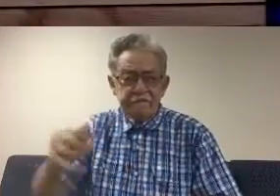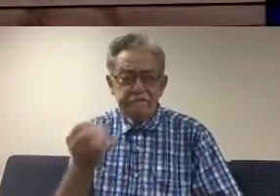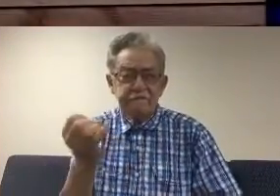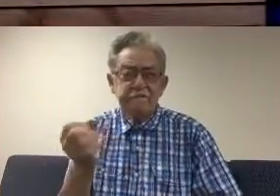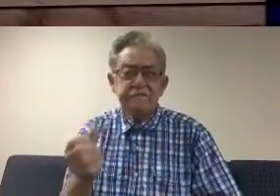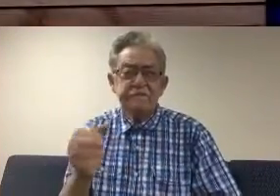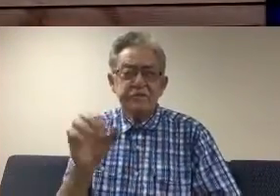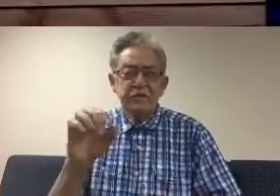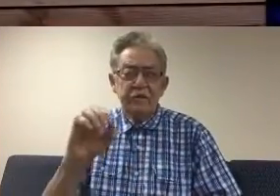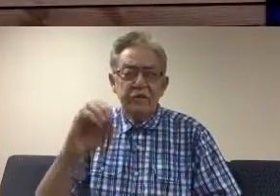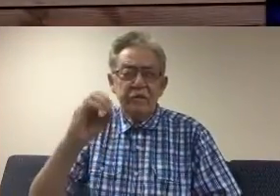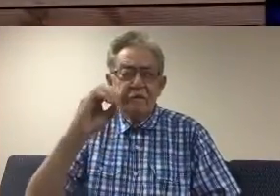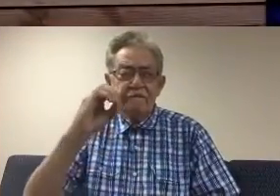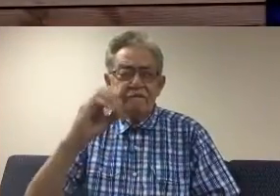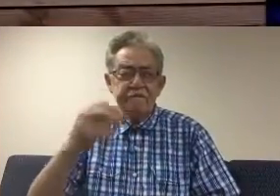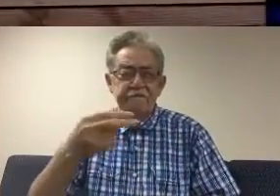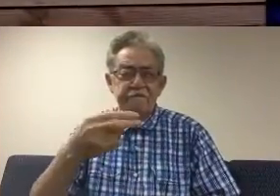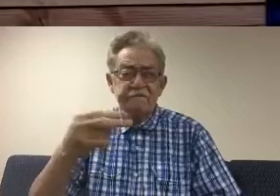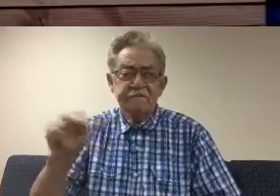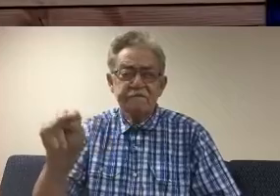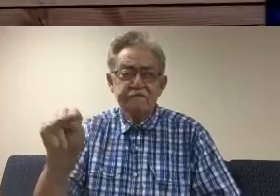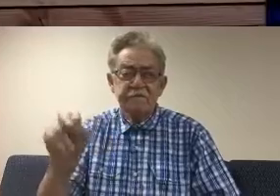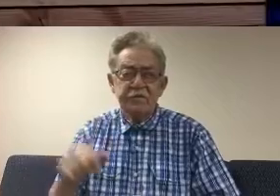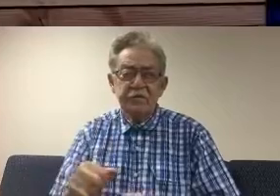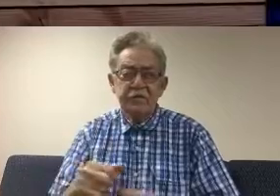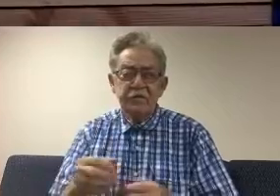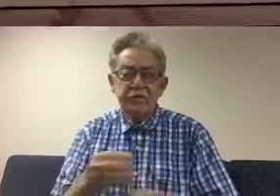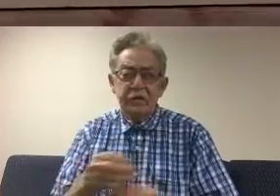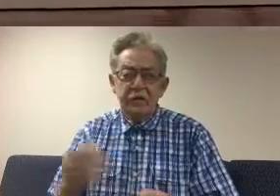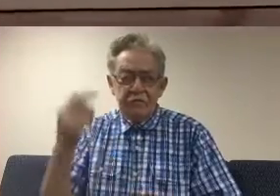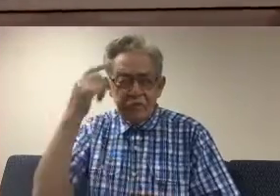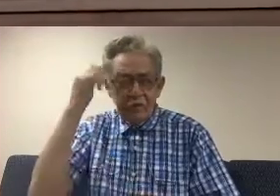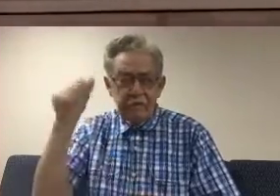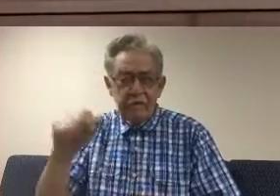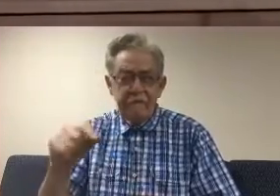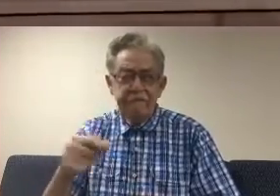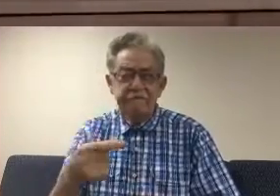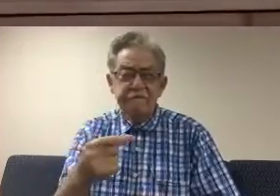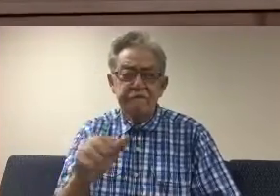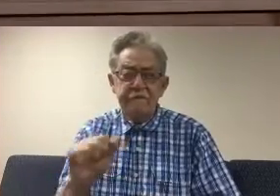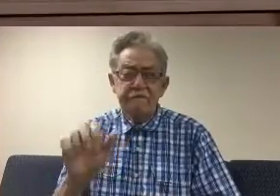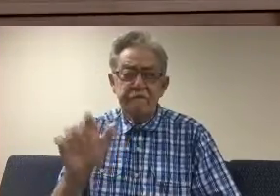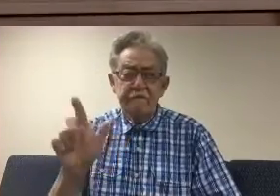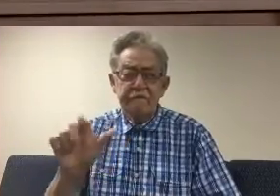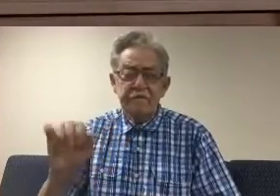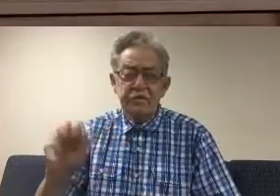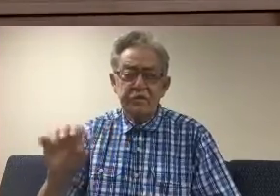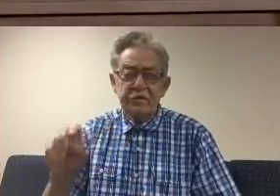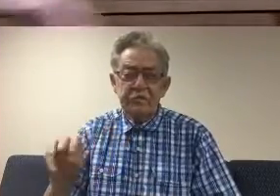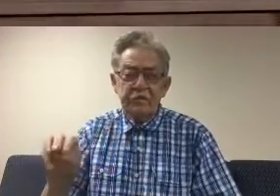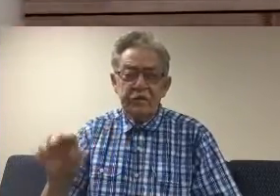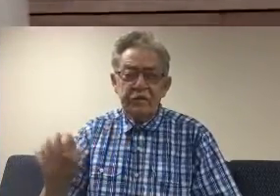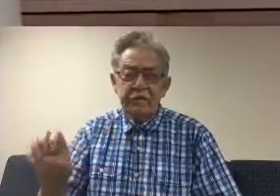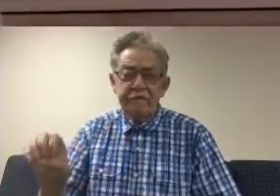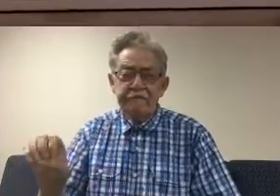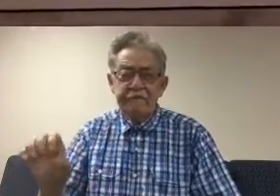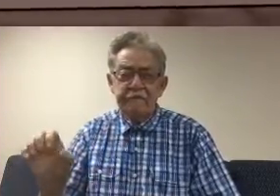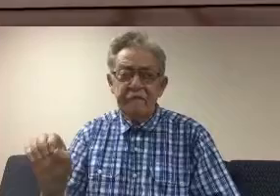they have a private council. Because Gamaliel will come to terms with all of this reality soon enough.